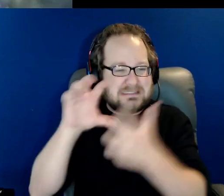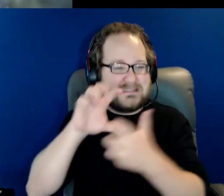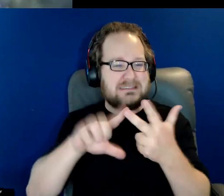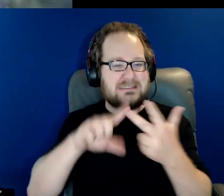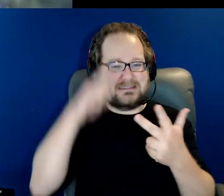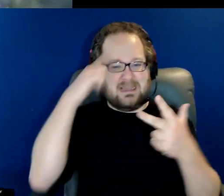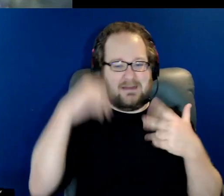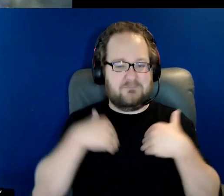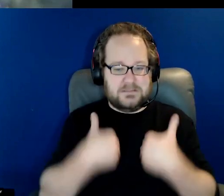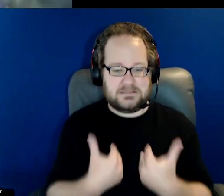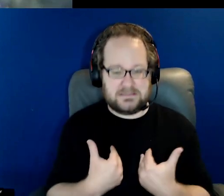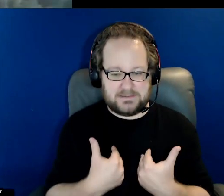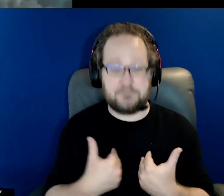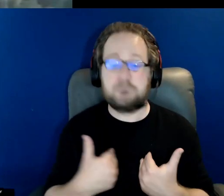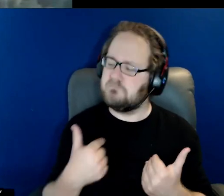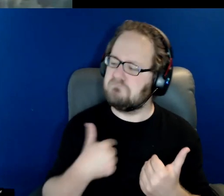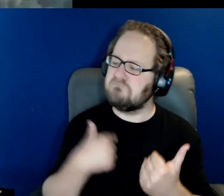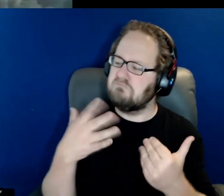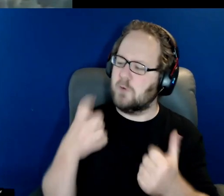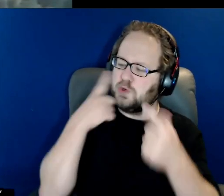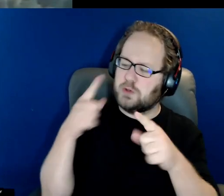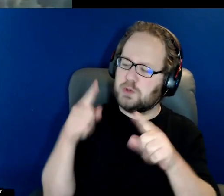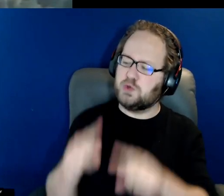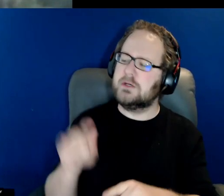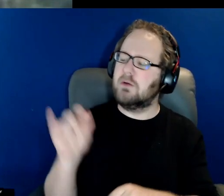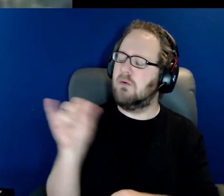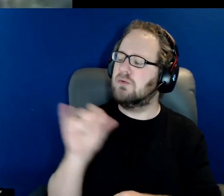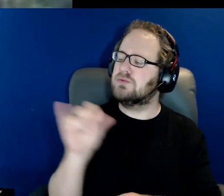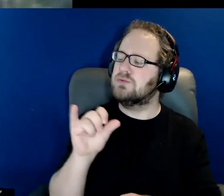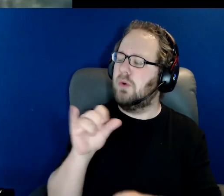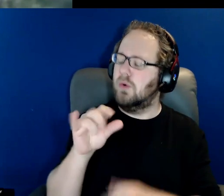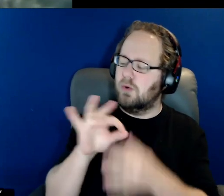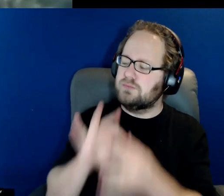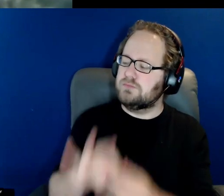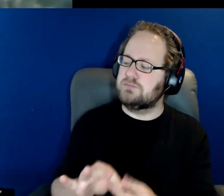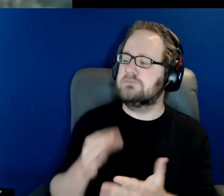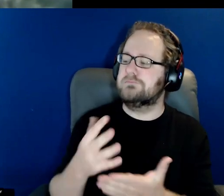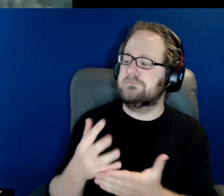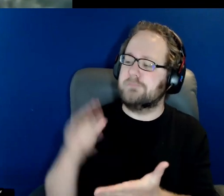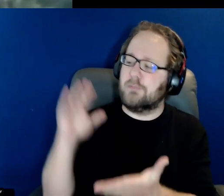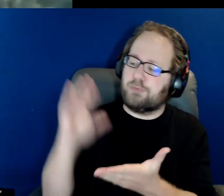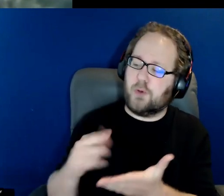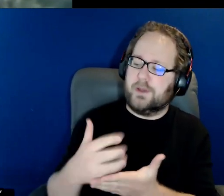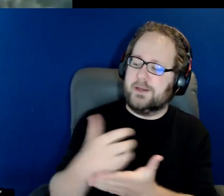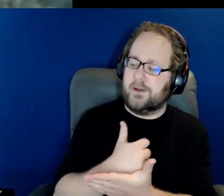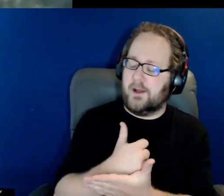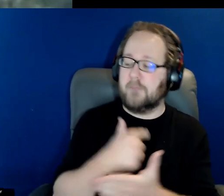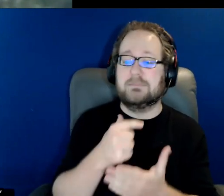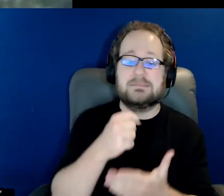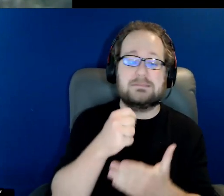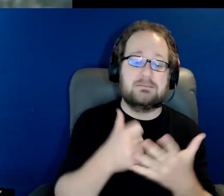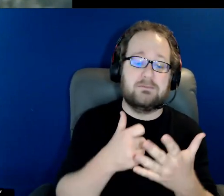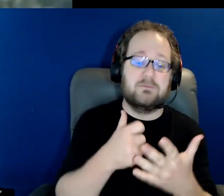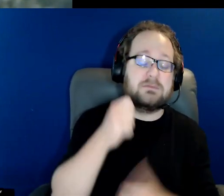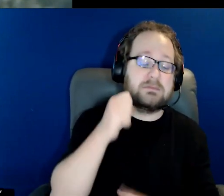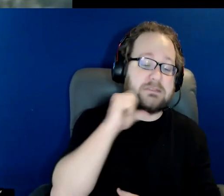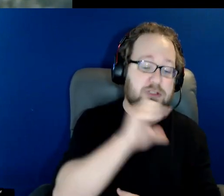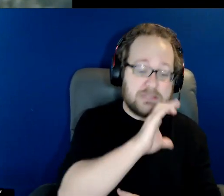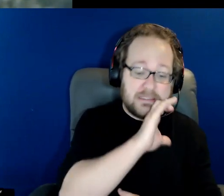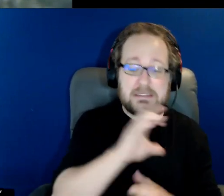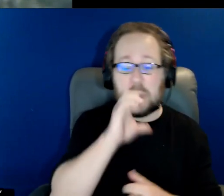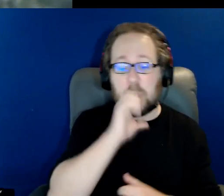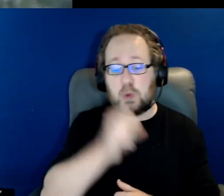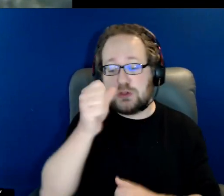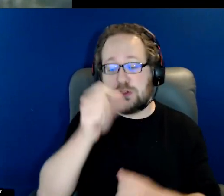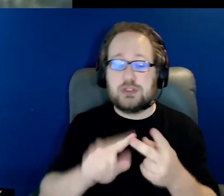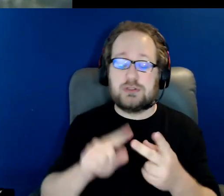add in that, of course, for our low-income customers, whether they're seniors, disabled or young children households, which LIHEAP